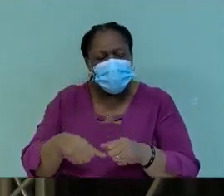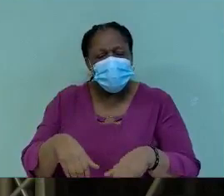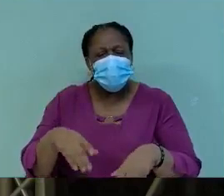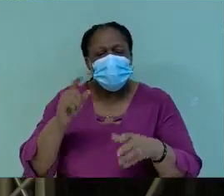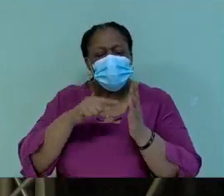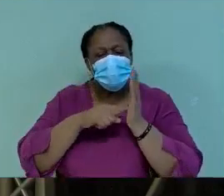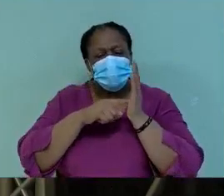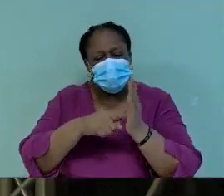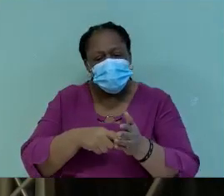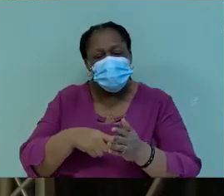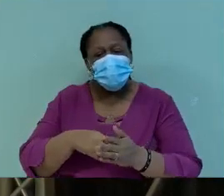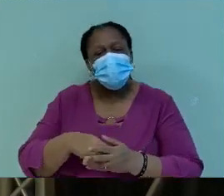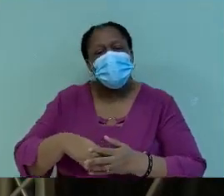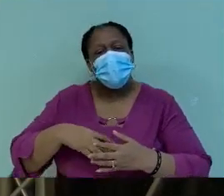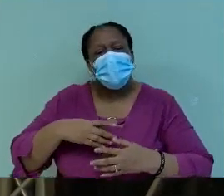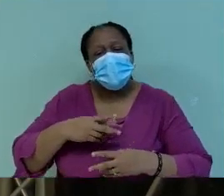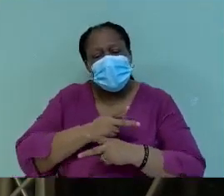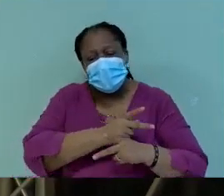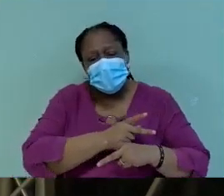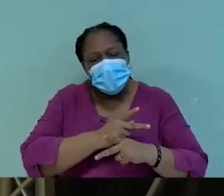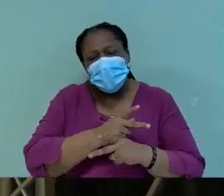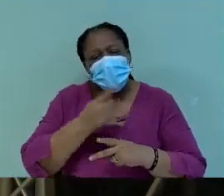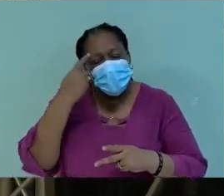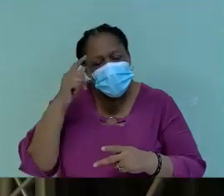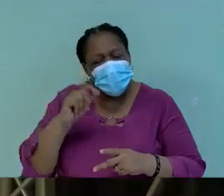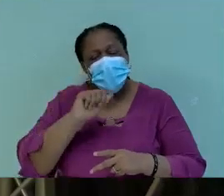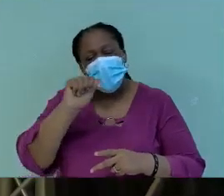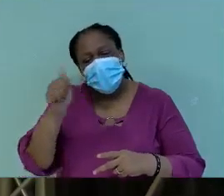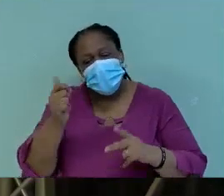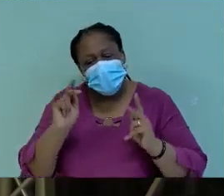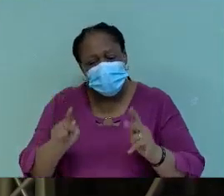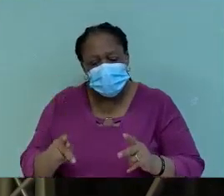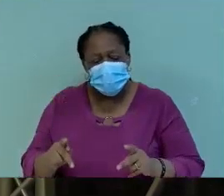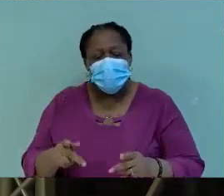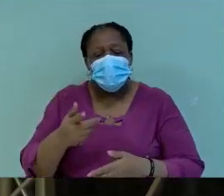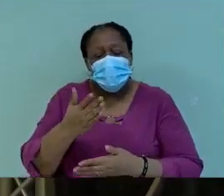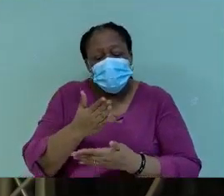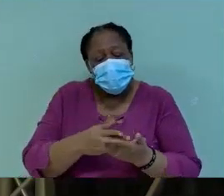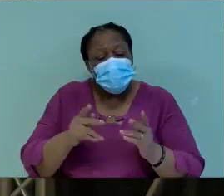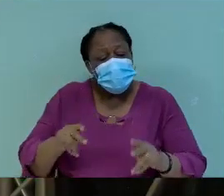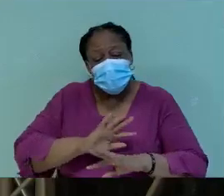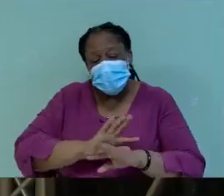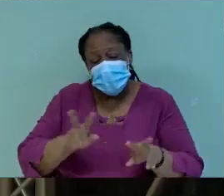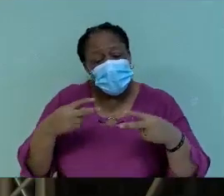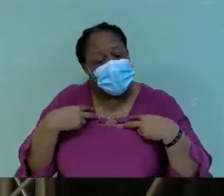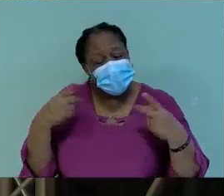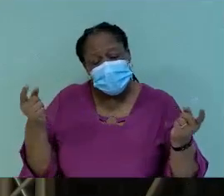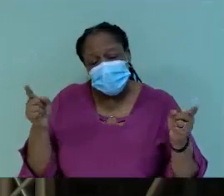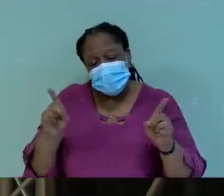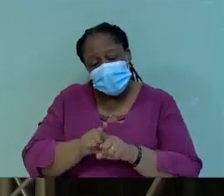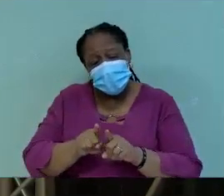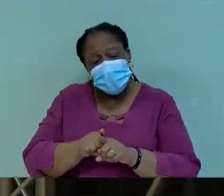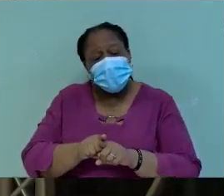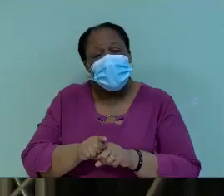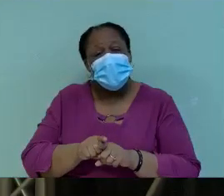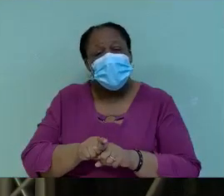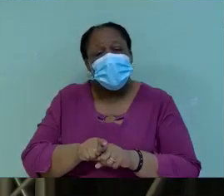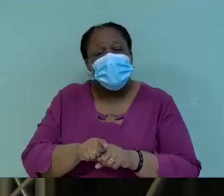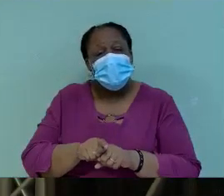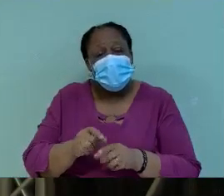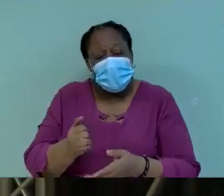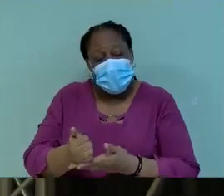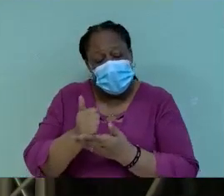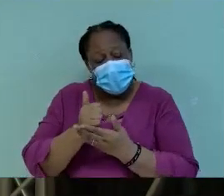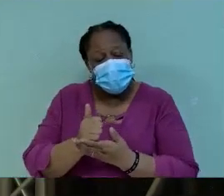share strategies on how to stay physiologically resilient in the midst of these strange and difficult